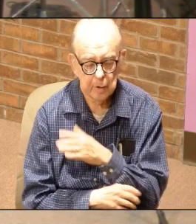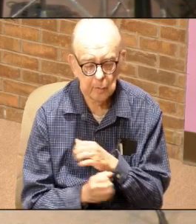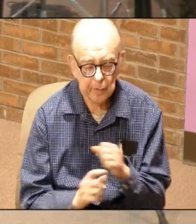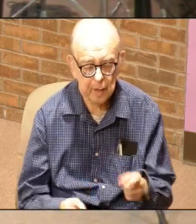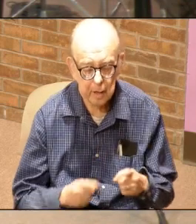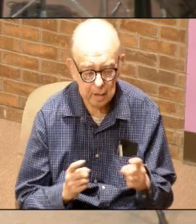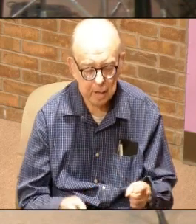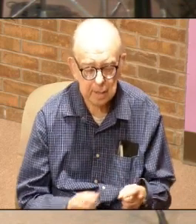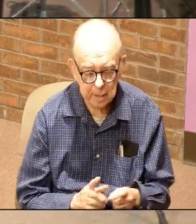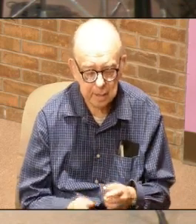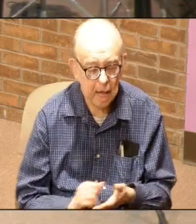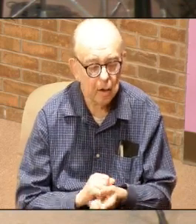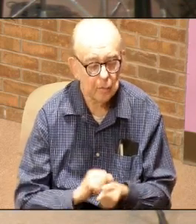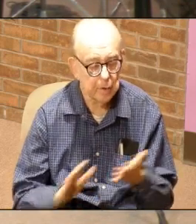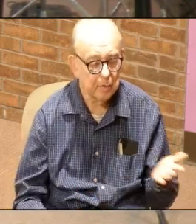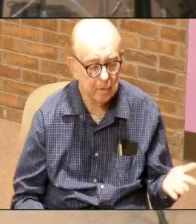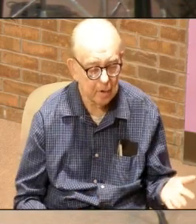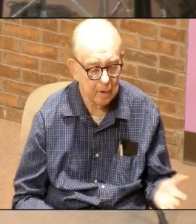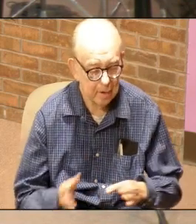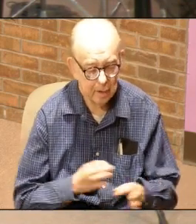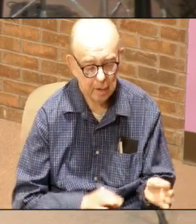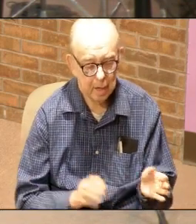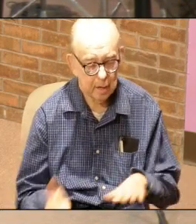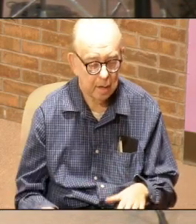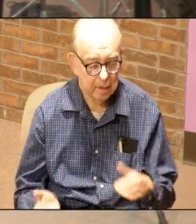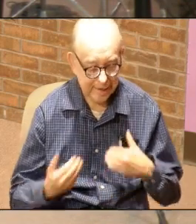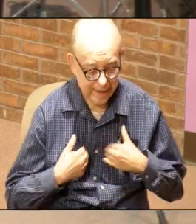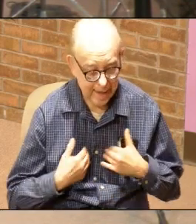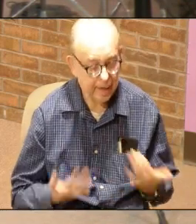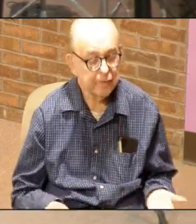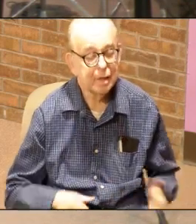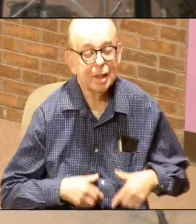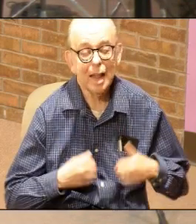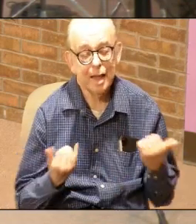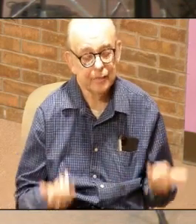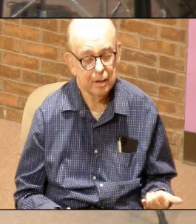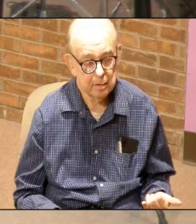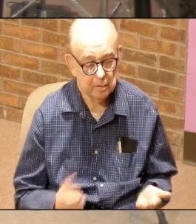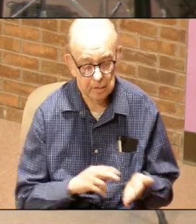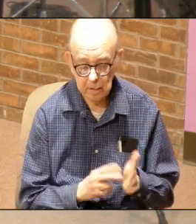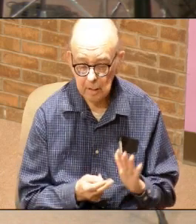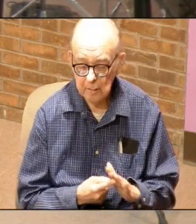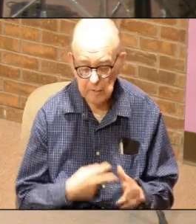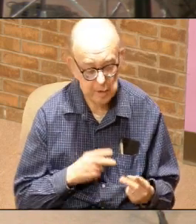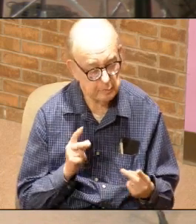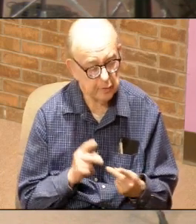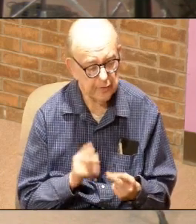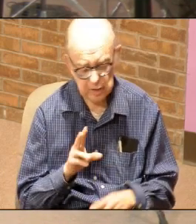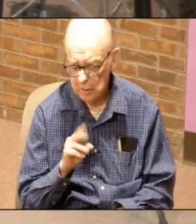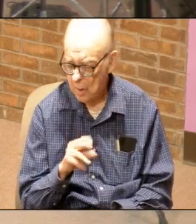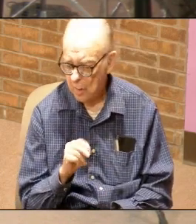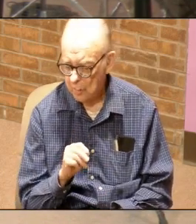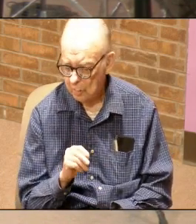is now erased. So instead of death, now I have life. Does that mean I'll be perfect? No.